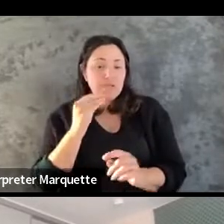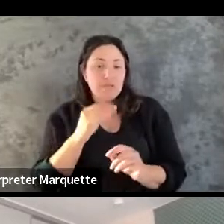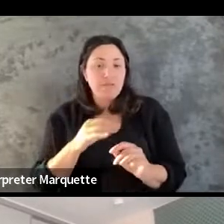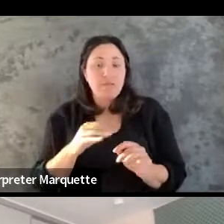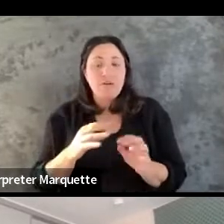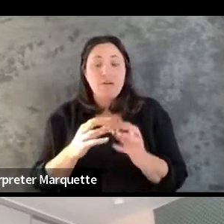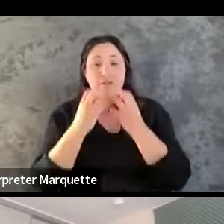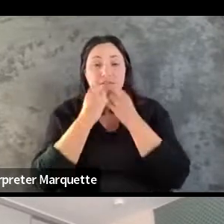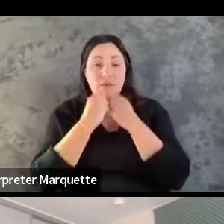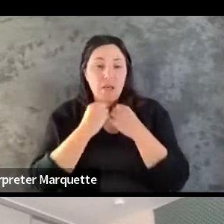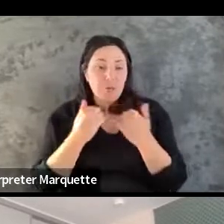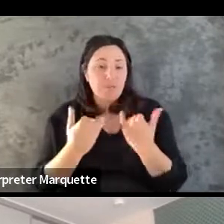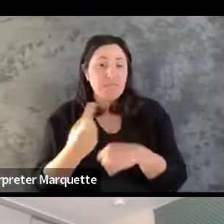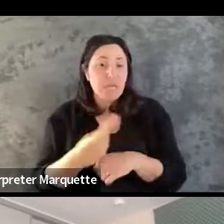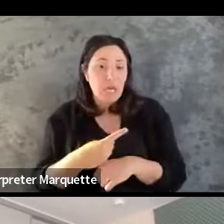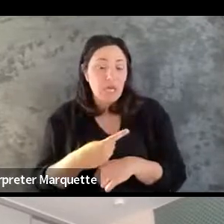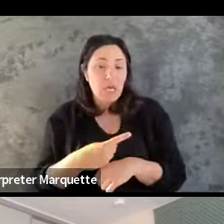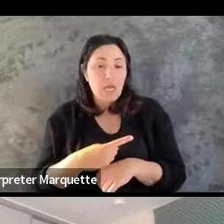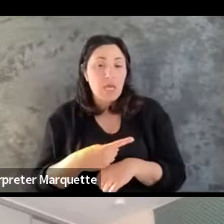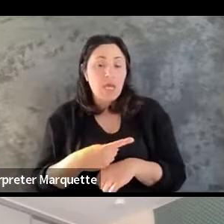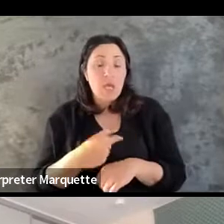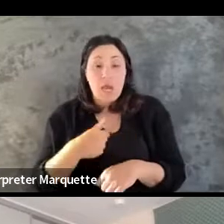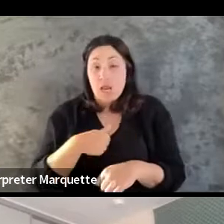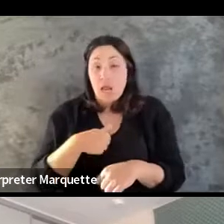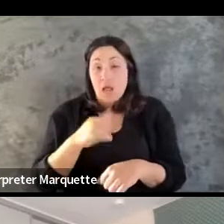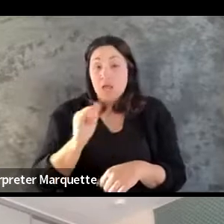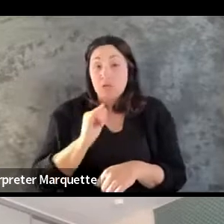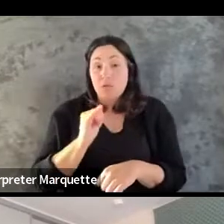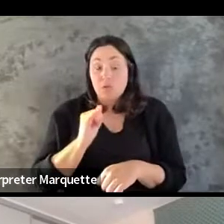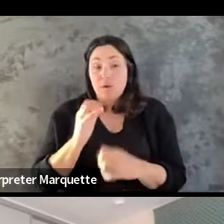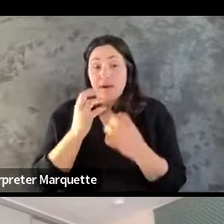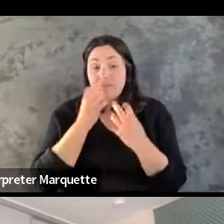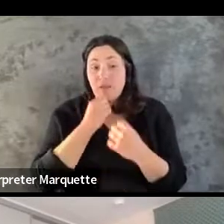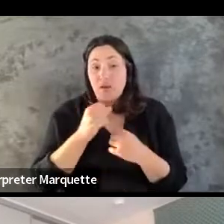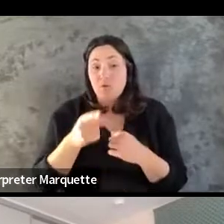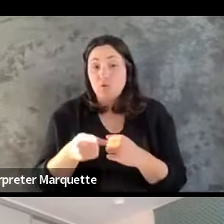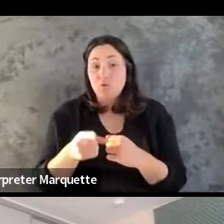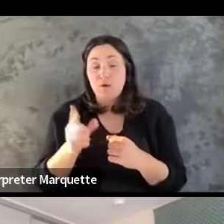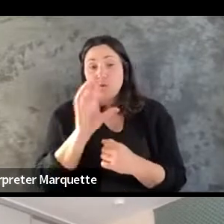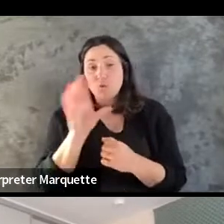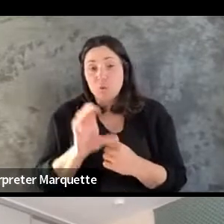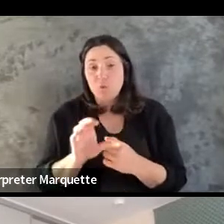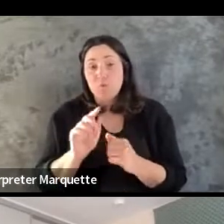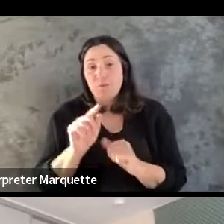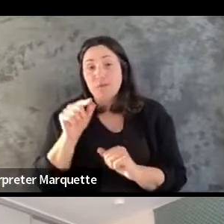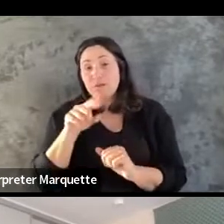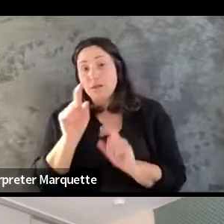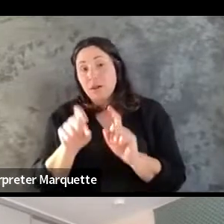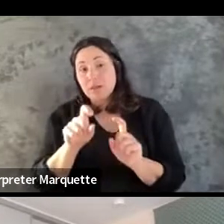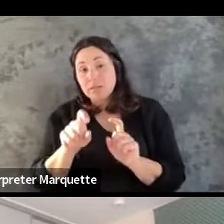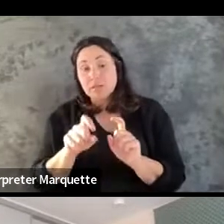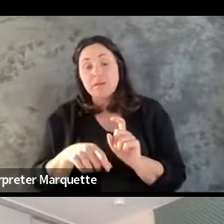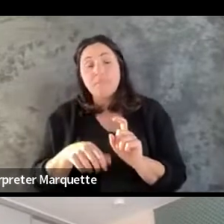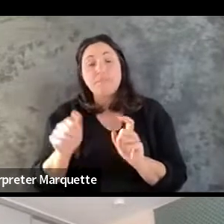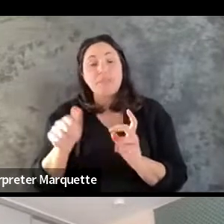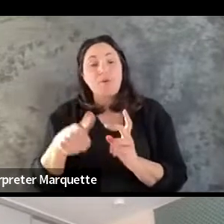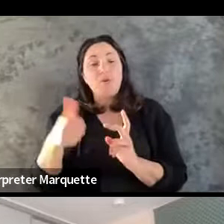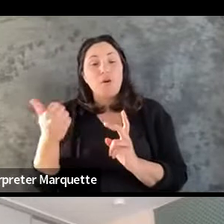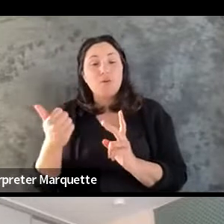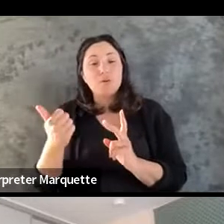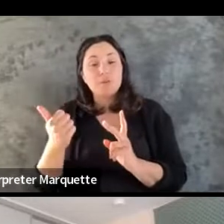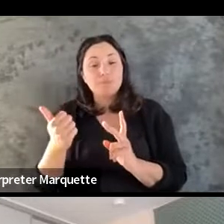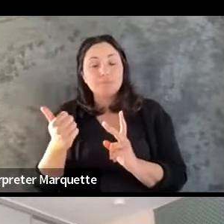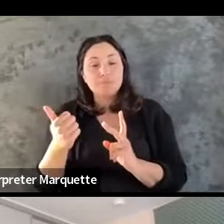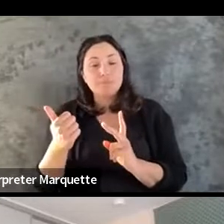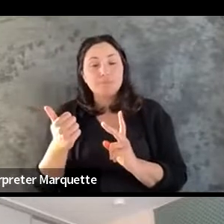and I too value the format of today. There are also other formats too that have their